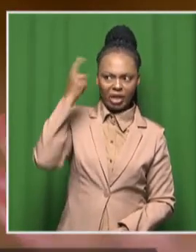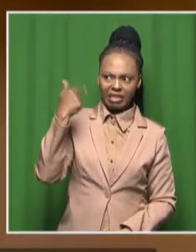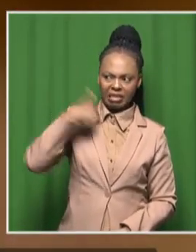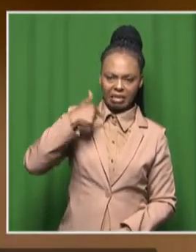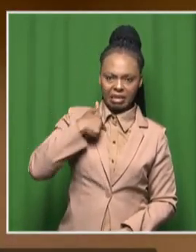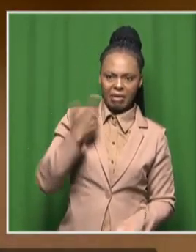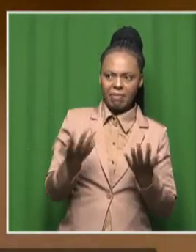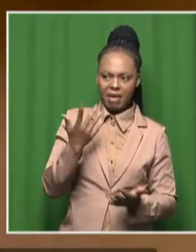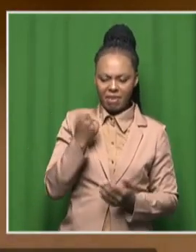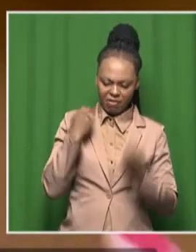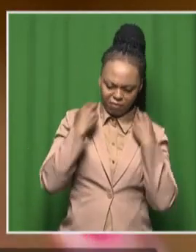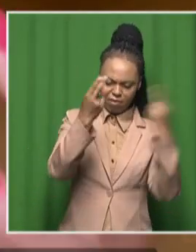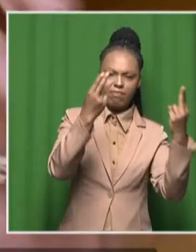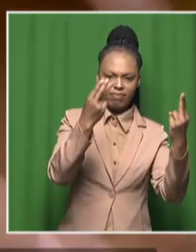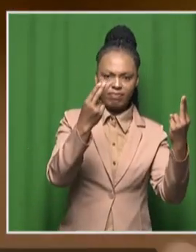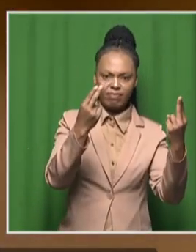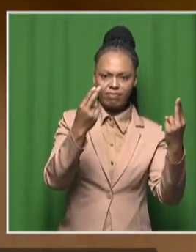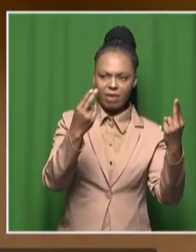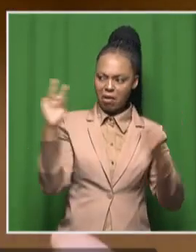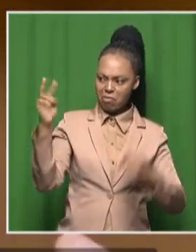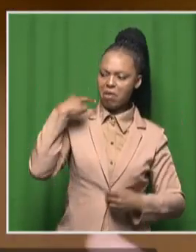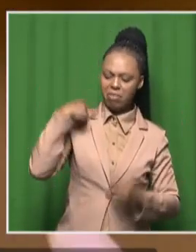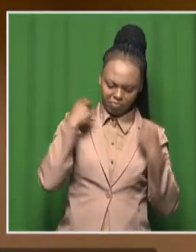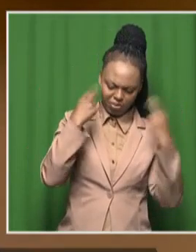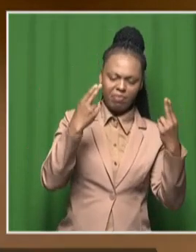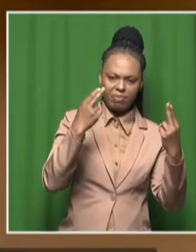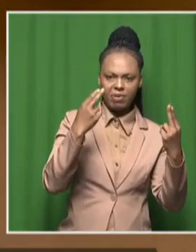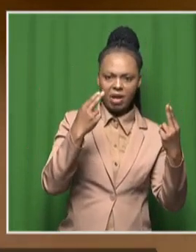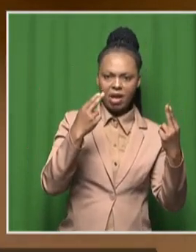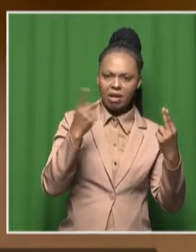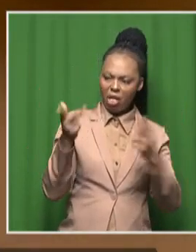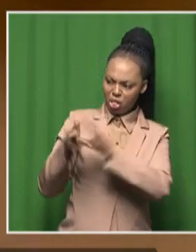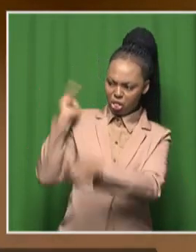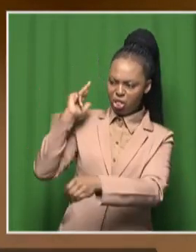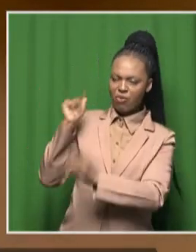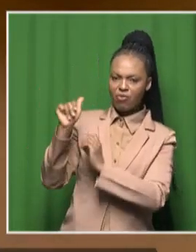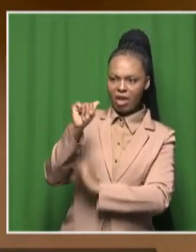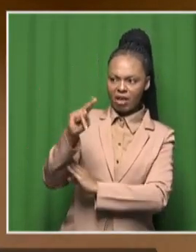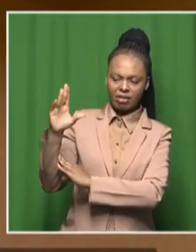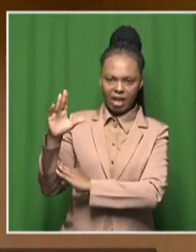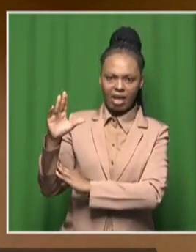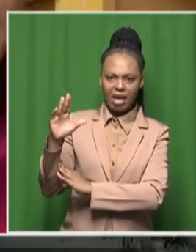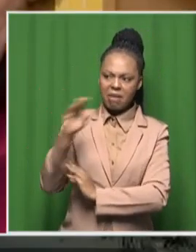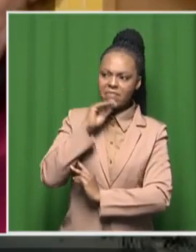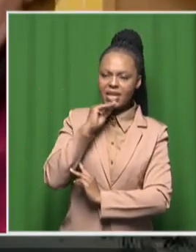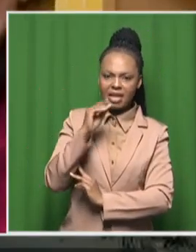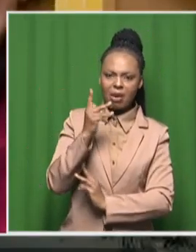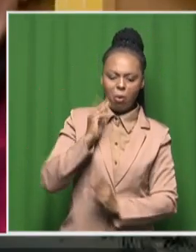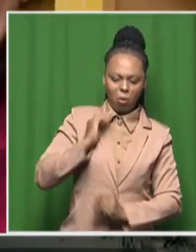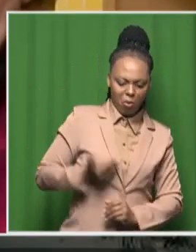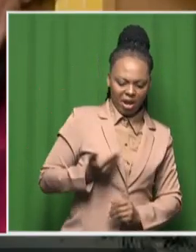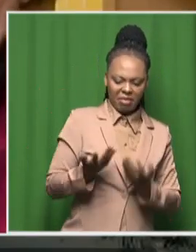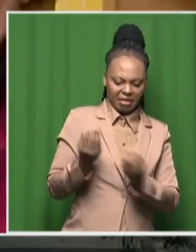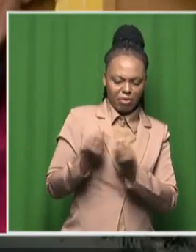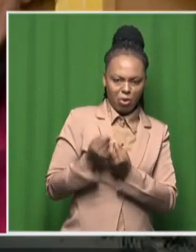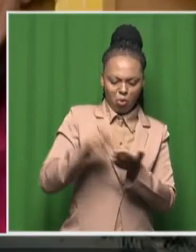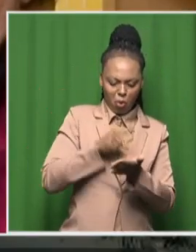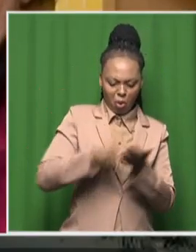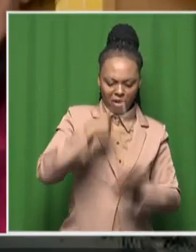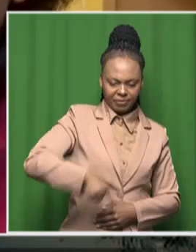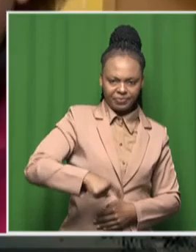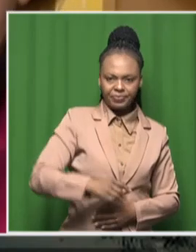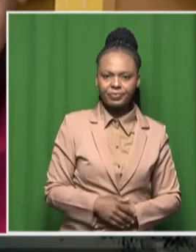who stands up and wants to lead, there's something wrong with it. Would you also attribute that to that inferiority complex, or